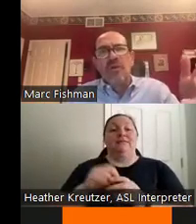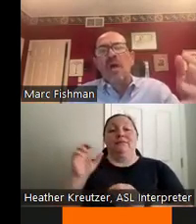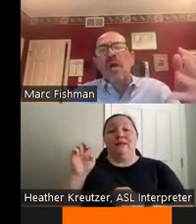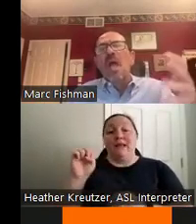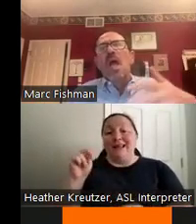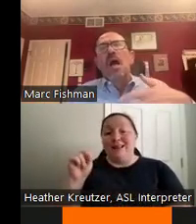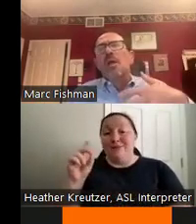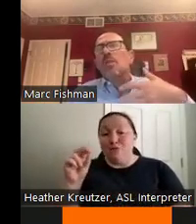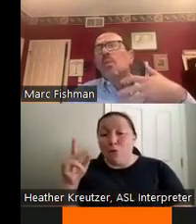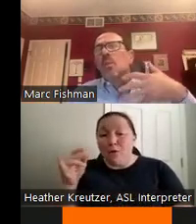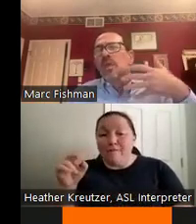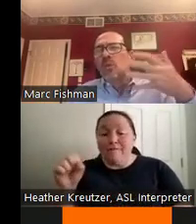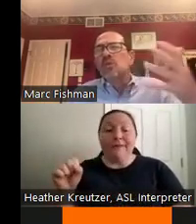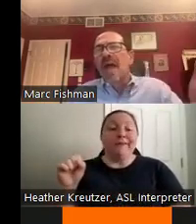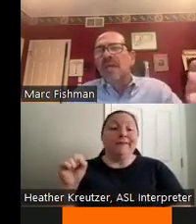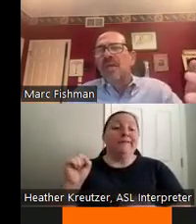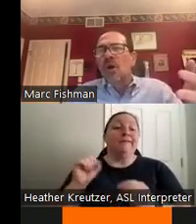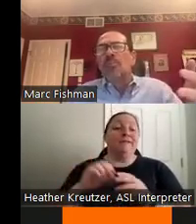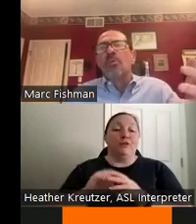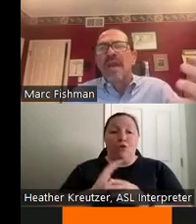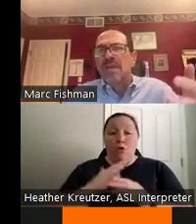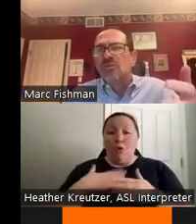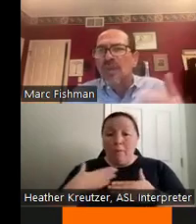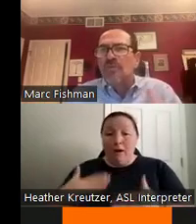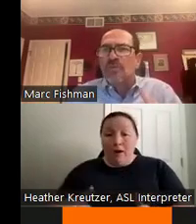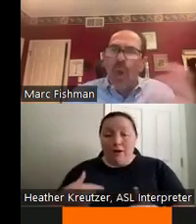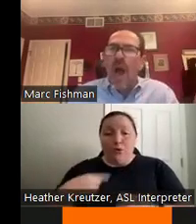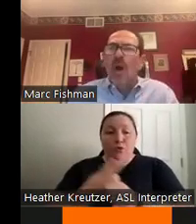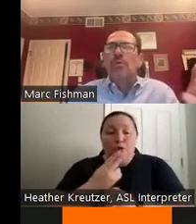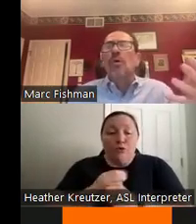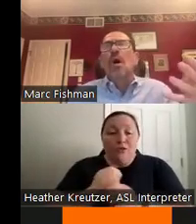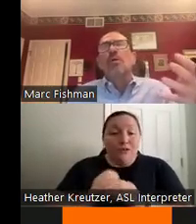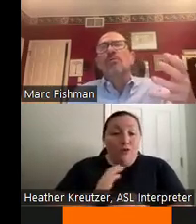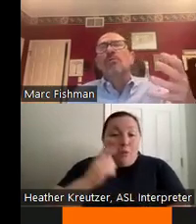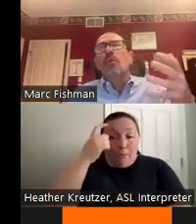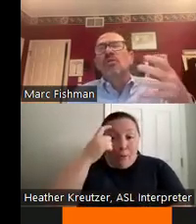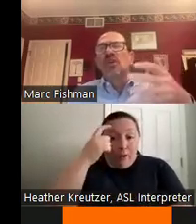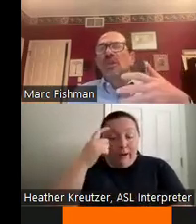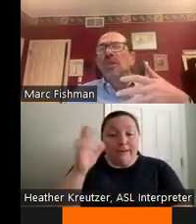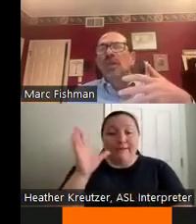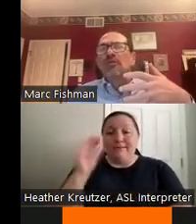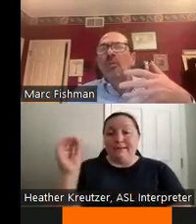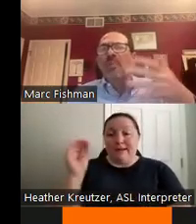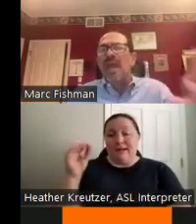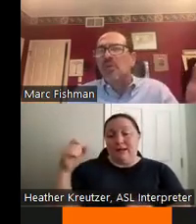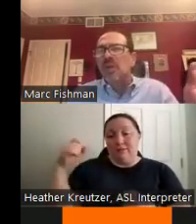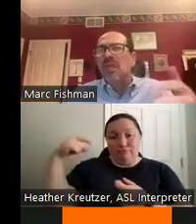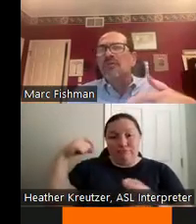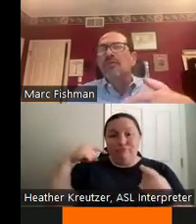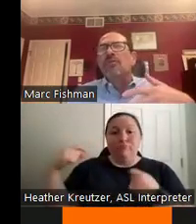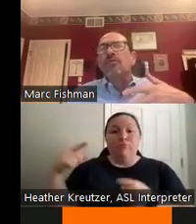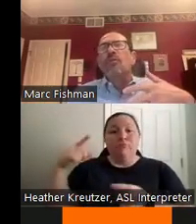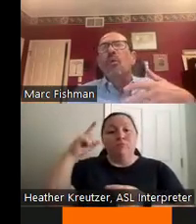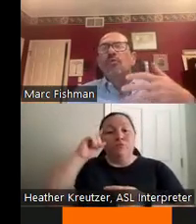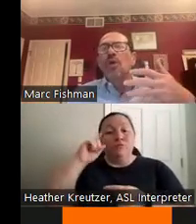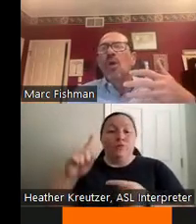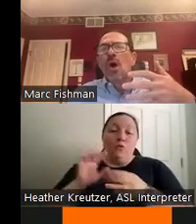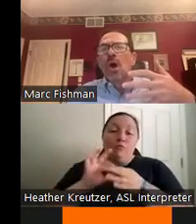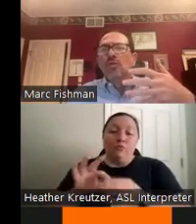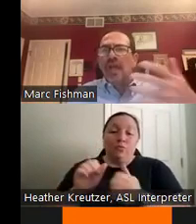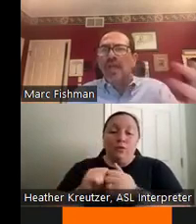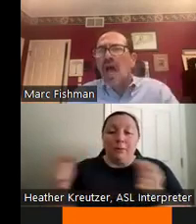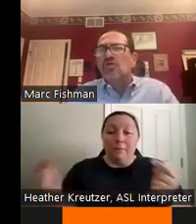endorphins, et cetera. We use that in our brains and throughout for signaling for pain relief,